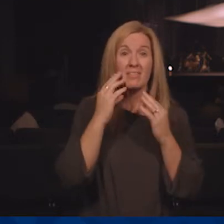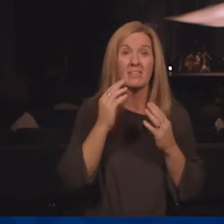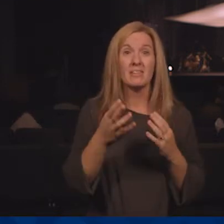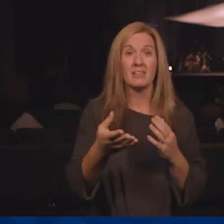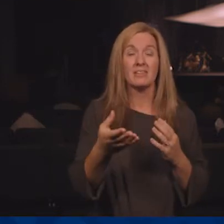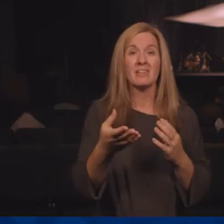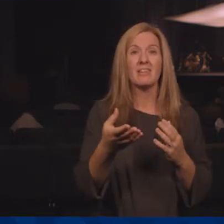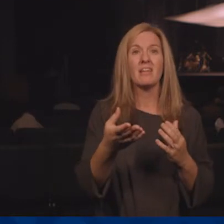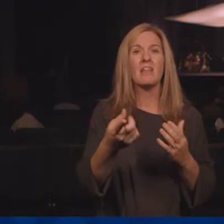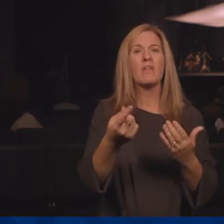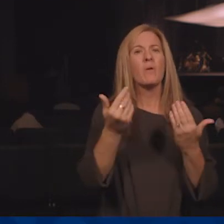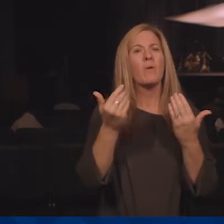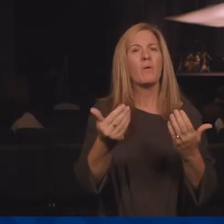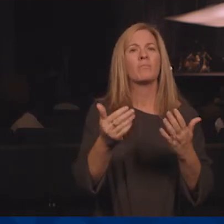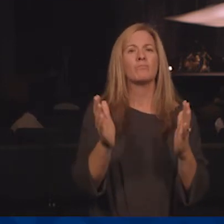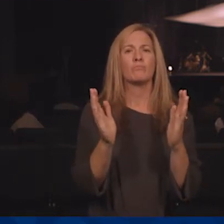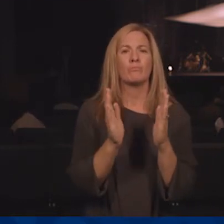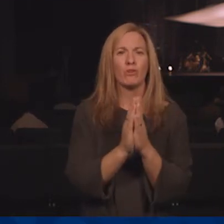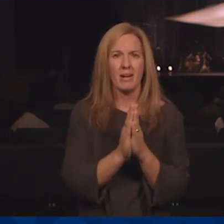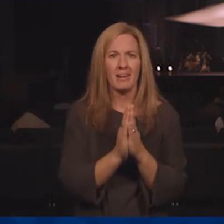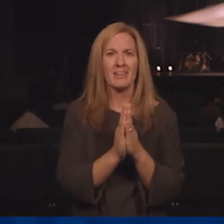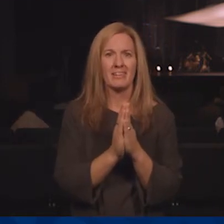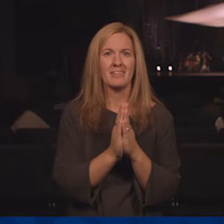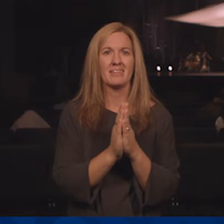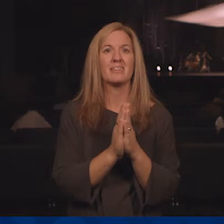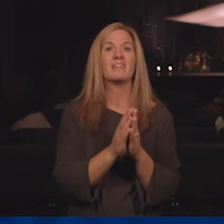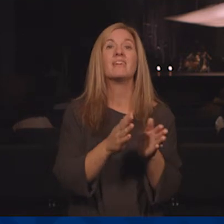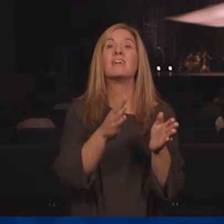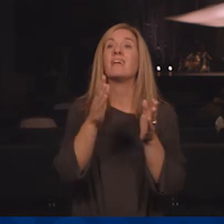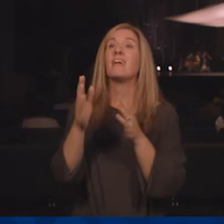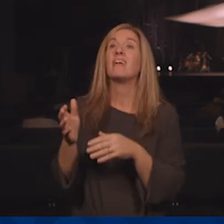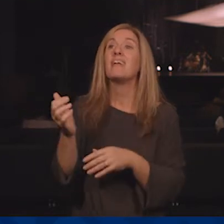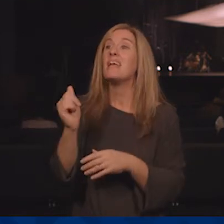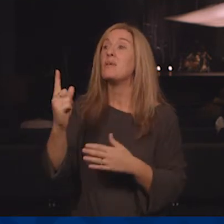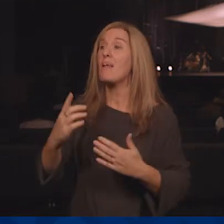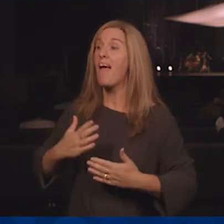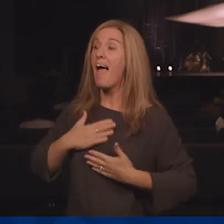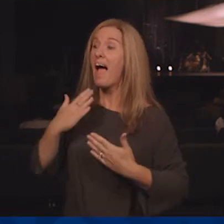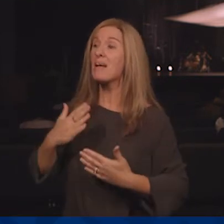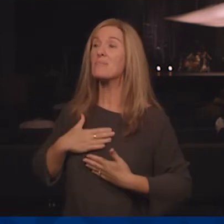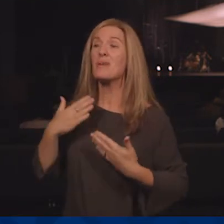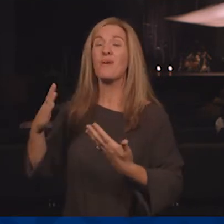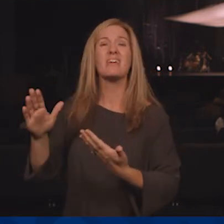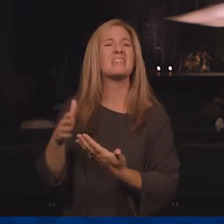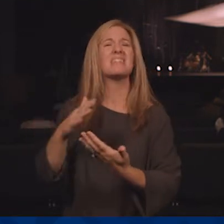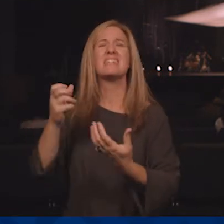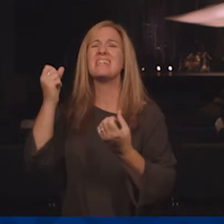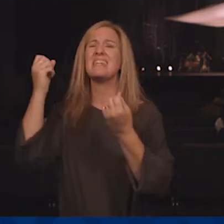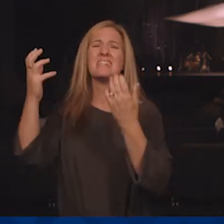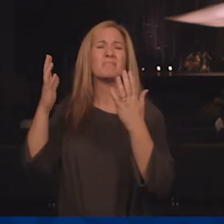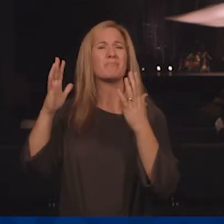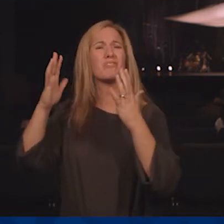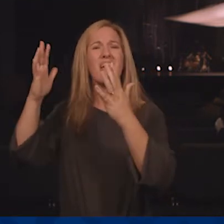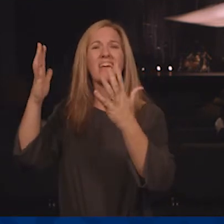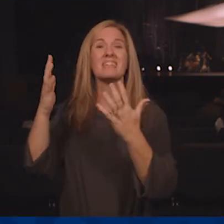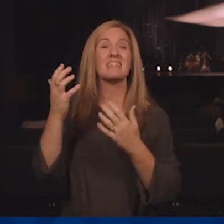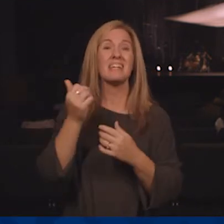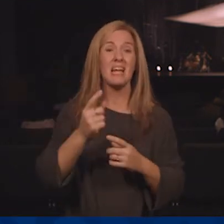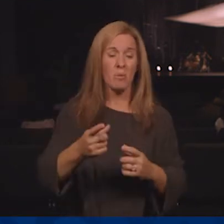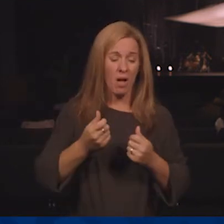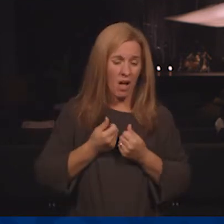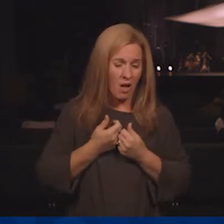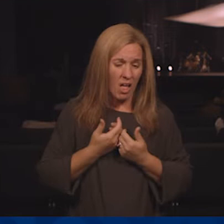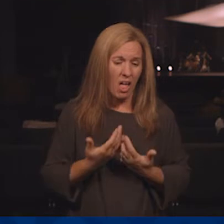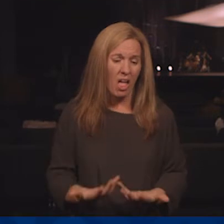Let them pray. Is anyone happy? Sing songs of praise. Is anyone among you weary to the point